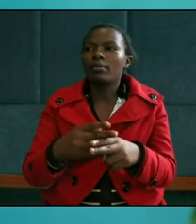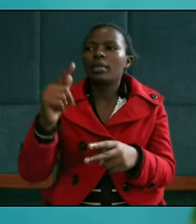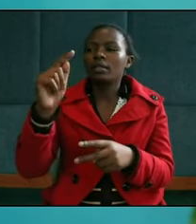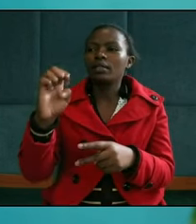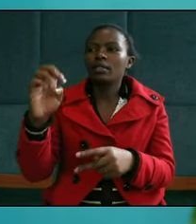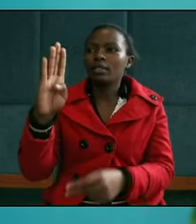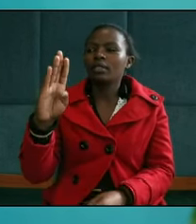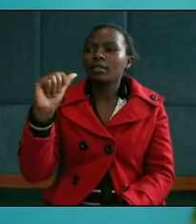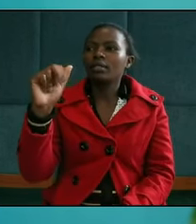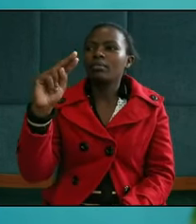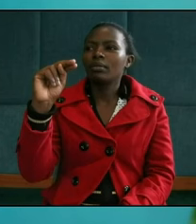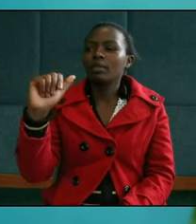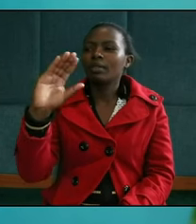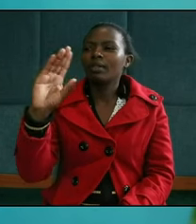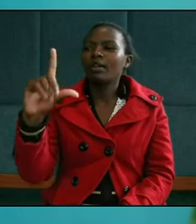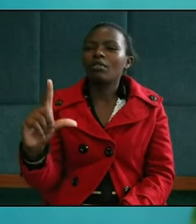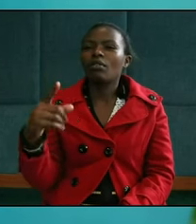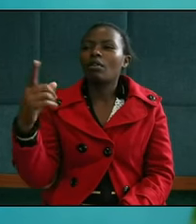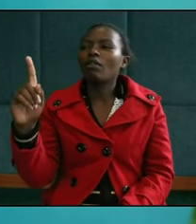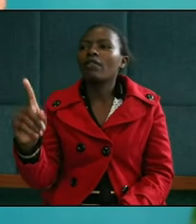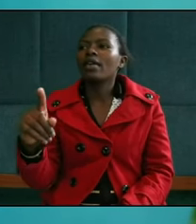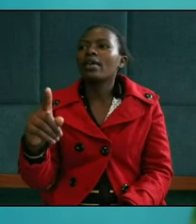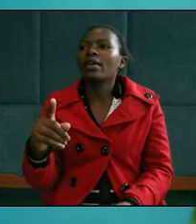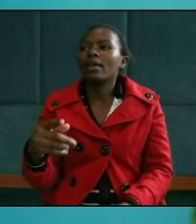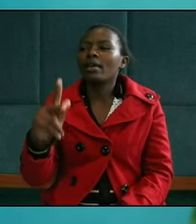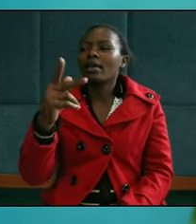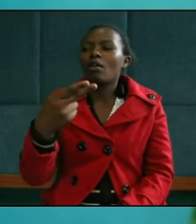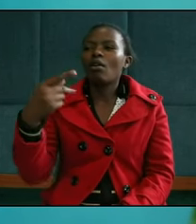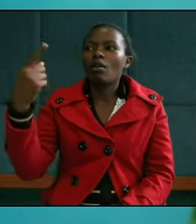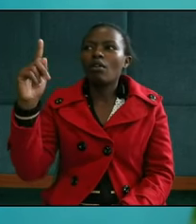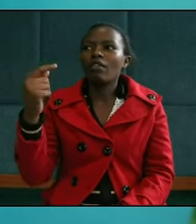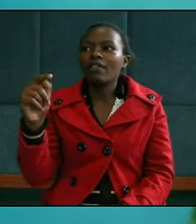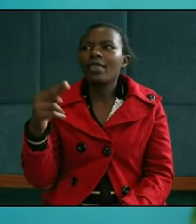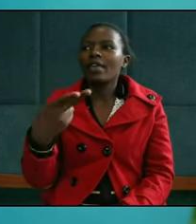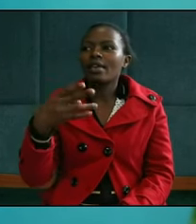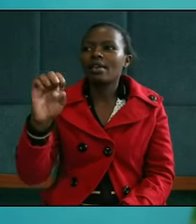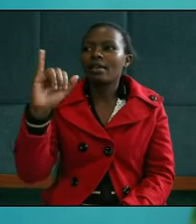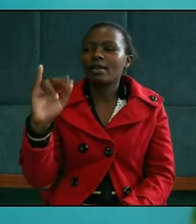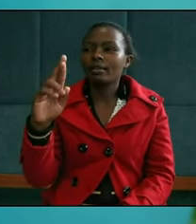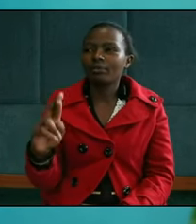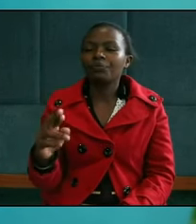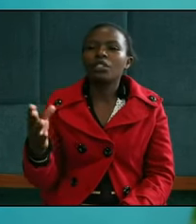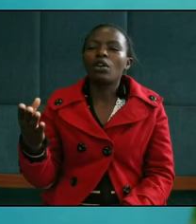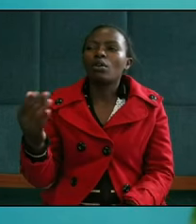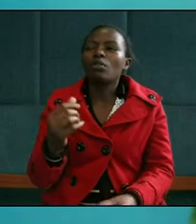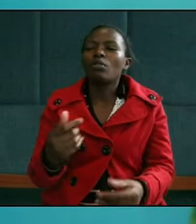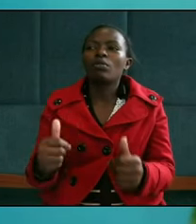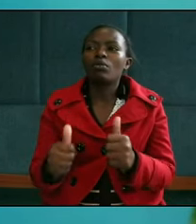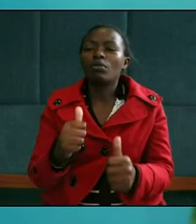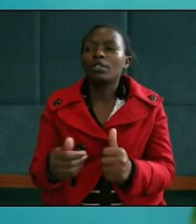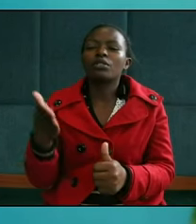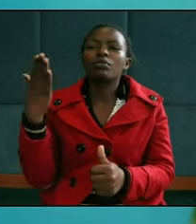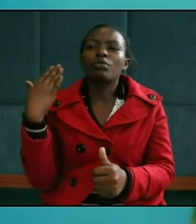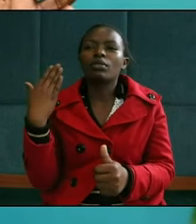vocal quartet known as the Lone Star Four, which consisted of three brothers and their friend, Louis Wald